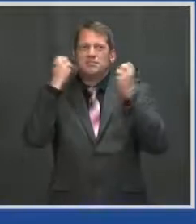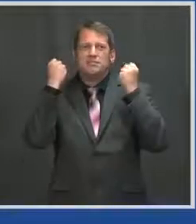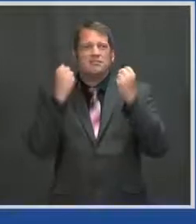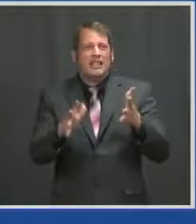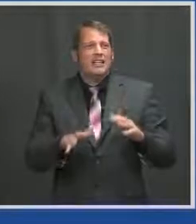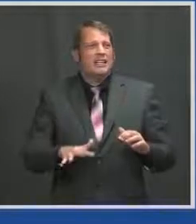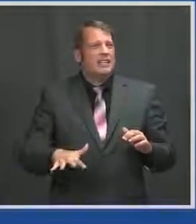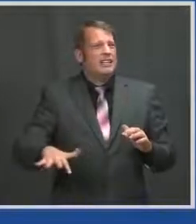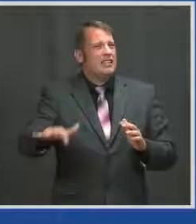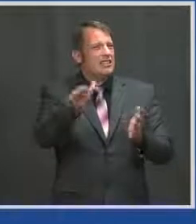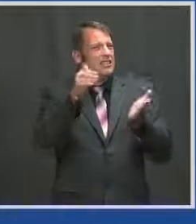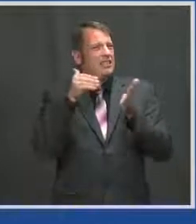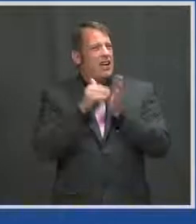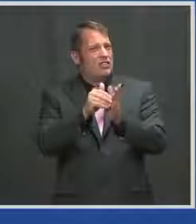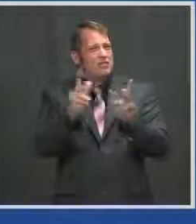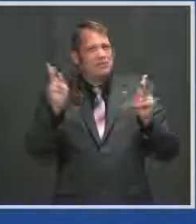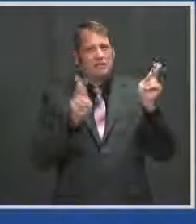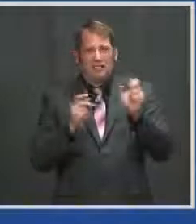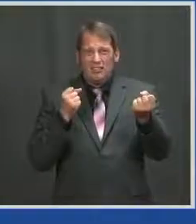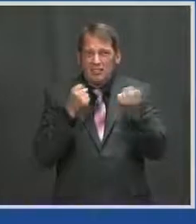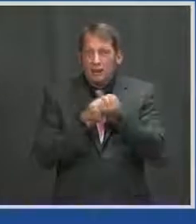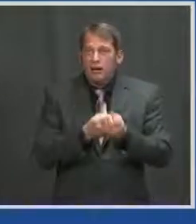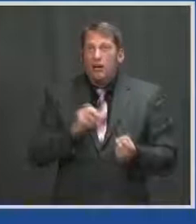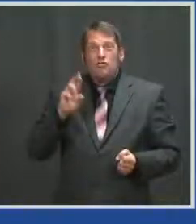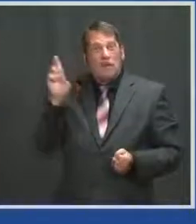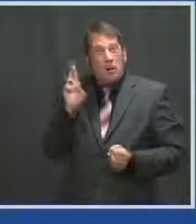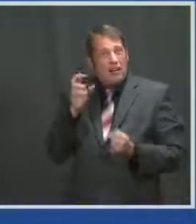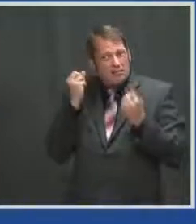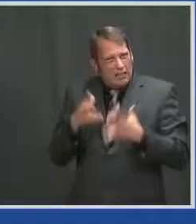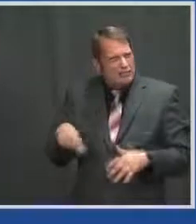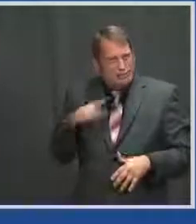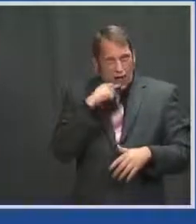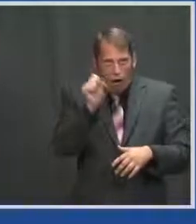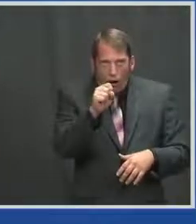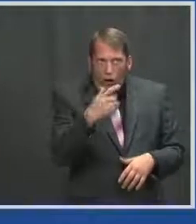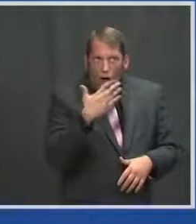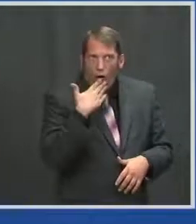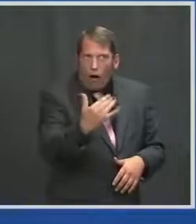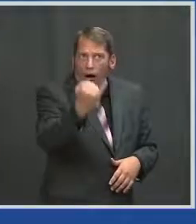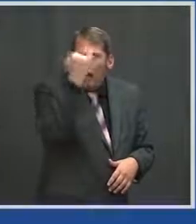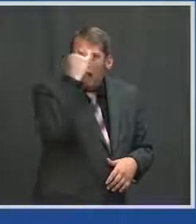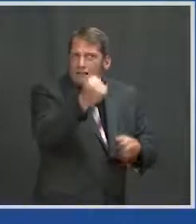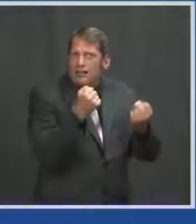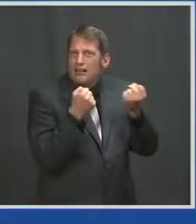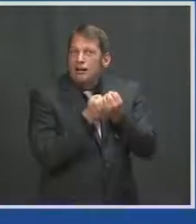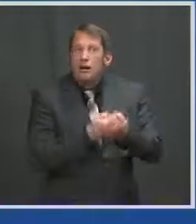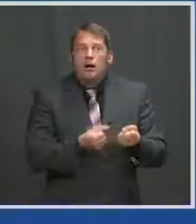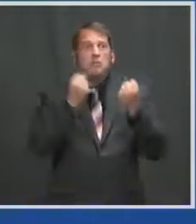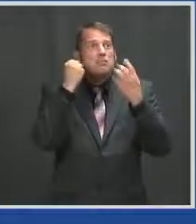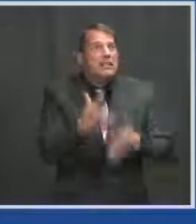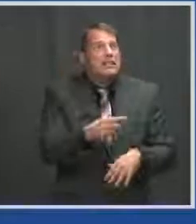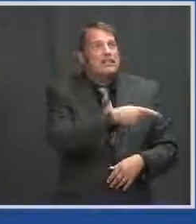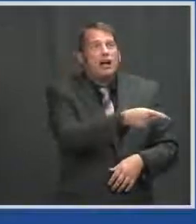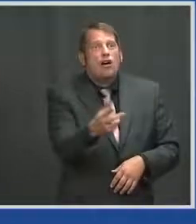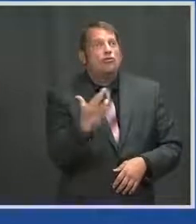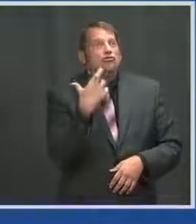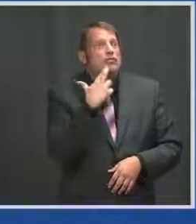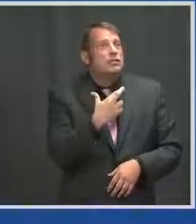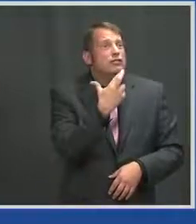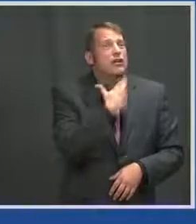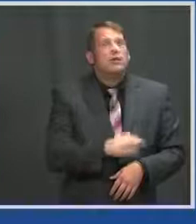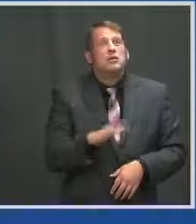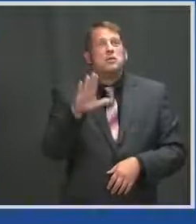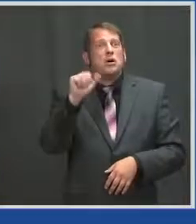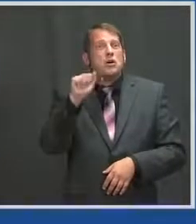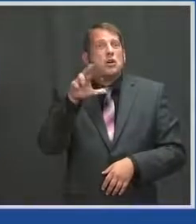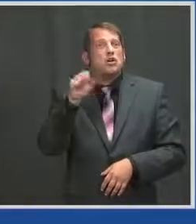good idea, tens of thousands of restaurants and bars across the country. And by the way, the majority of the jobs that have come back have been